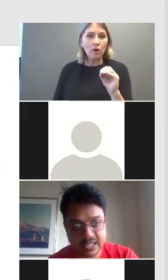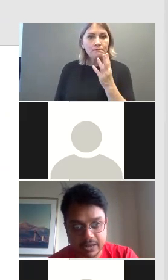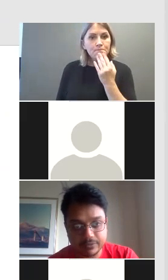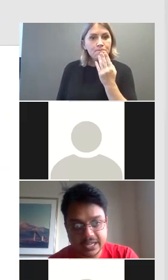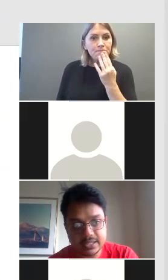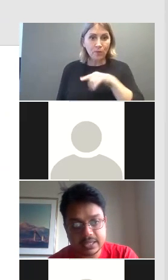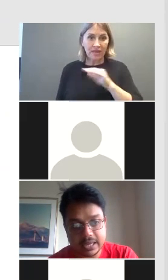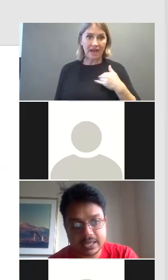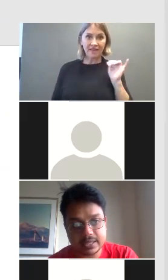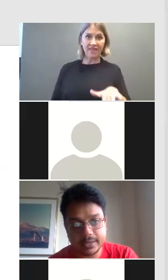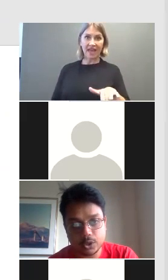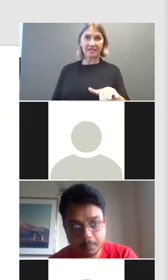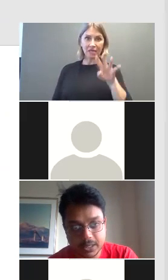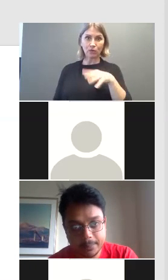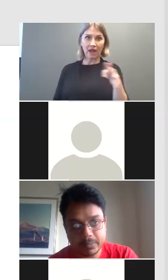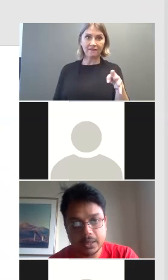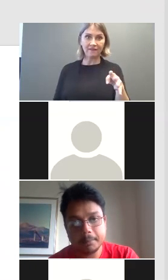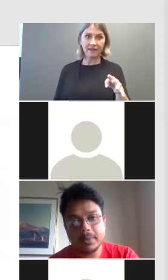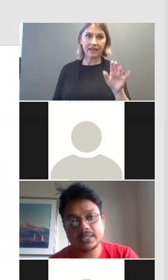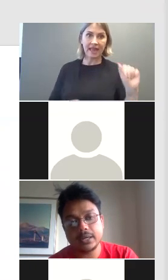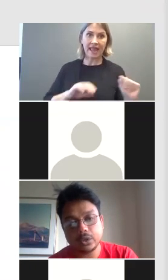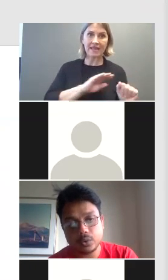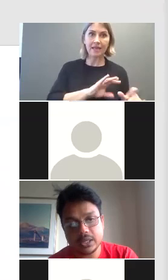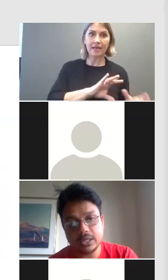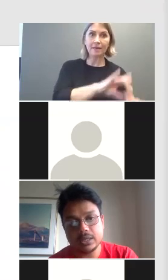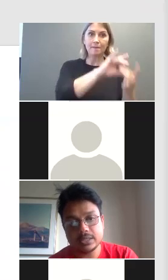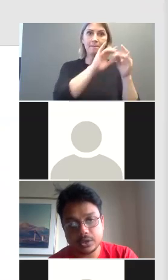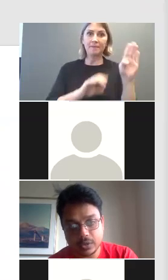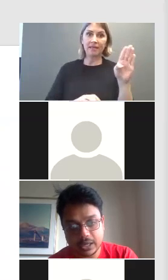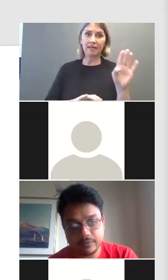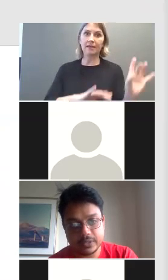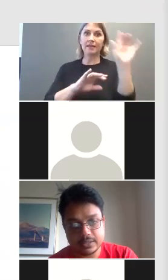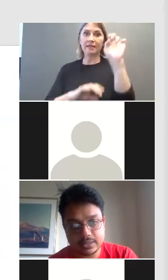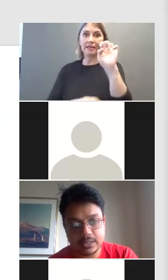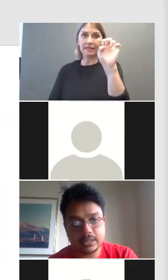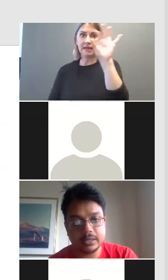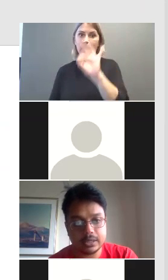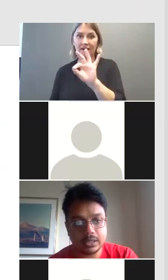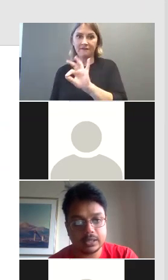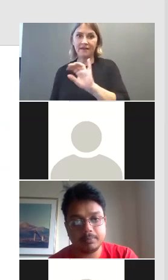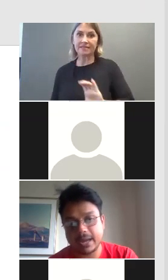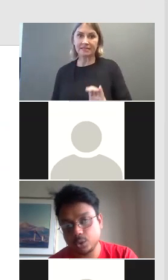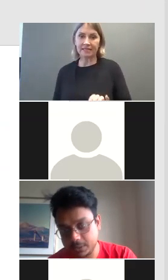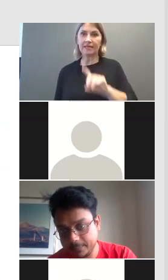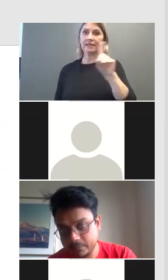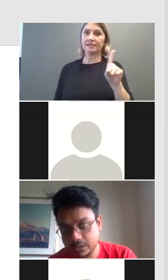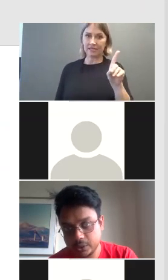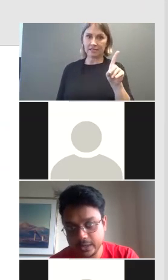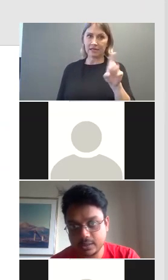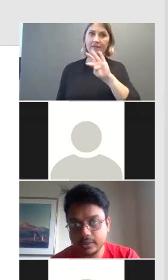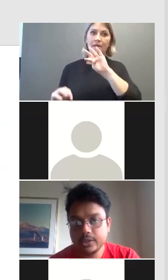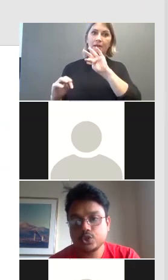We have this graph, that is, A is connected to B, B is connected to E, E is connected to F, then C, then D, then back to